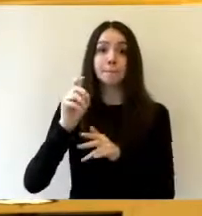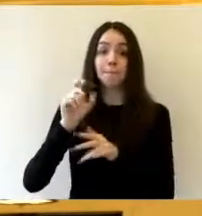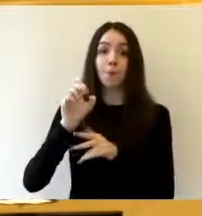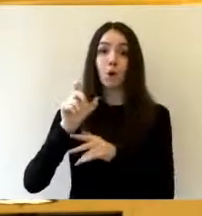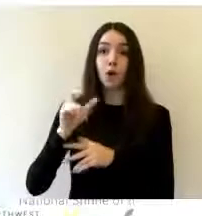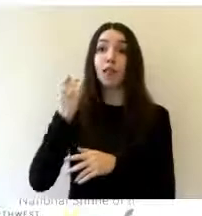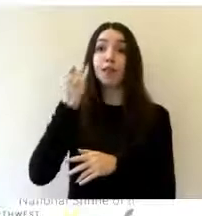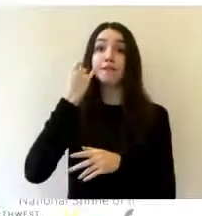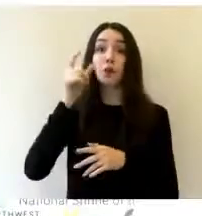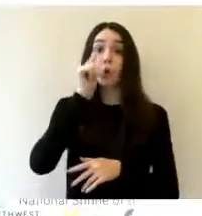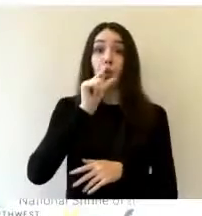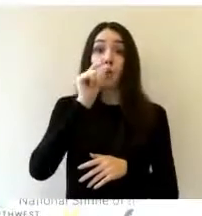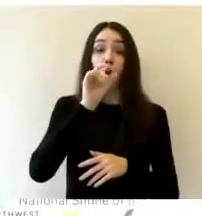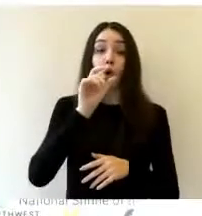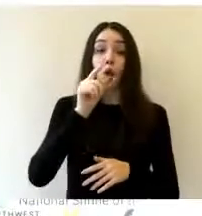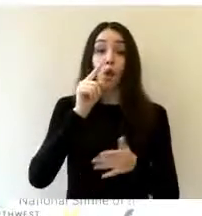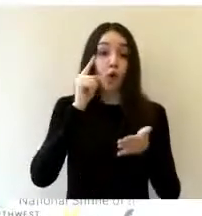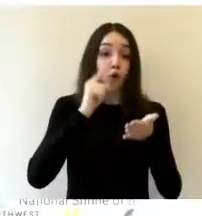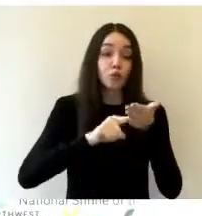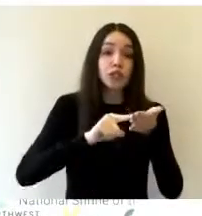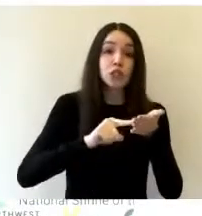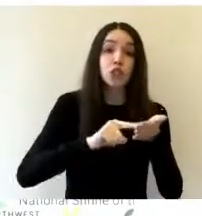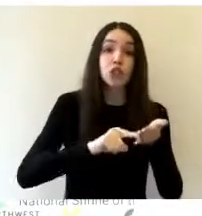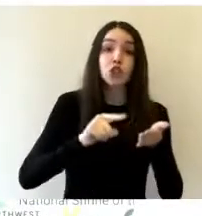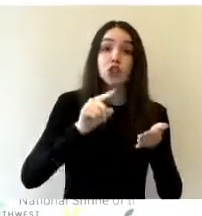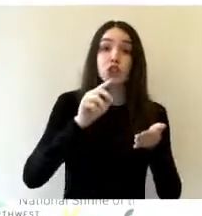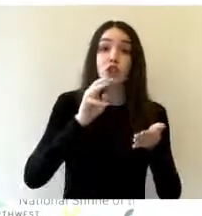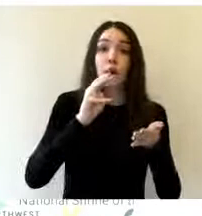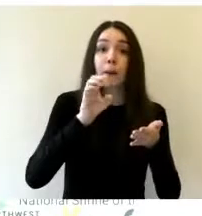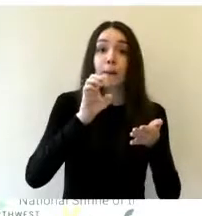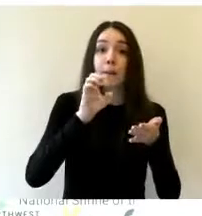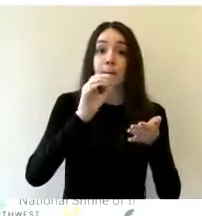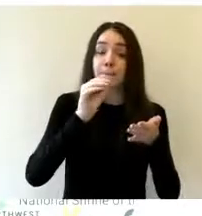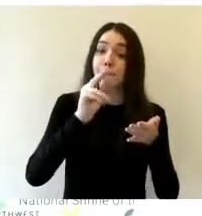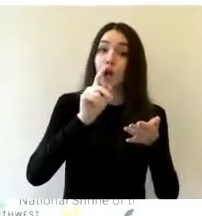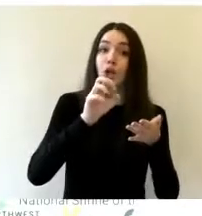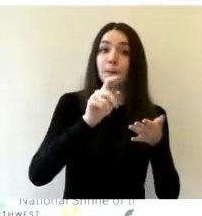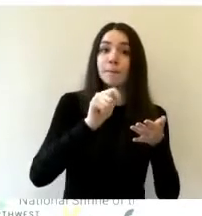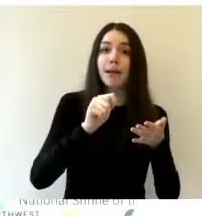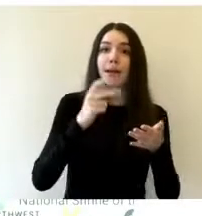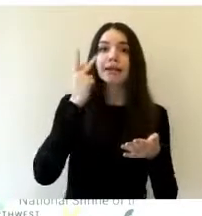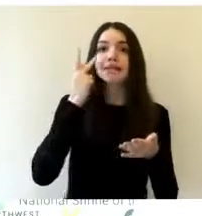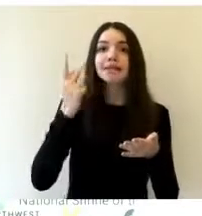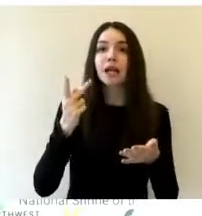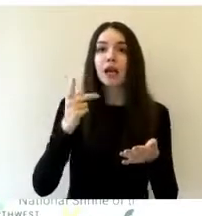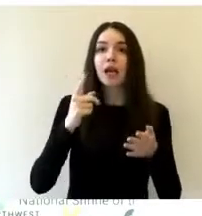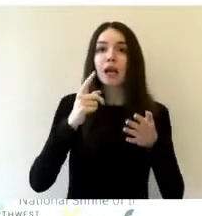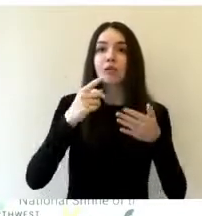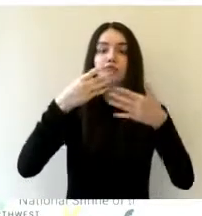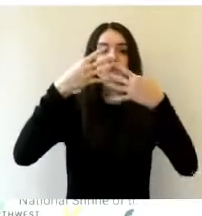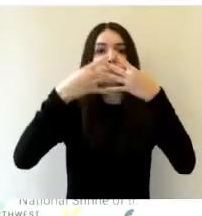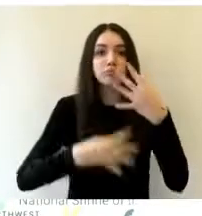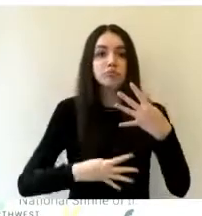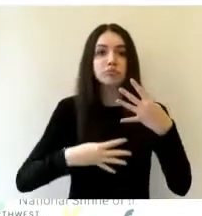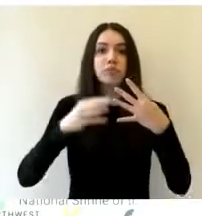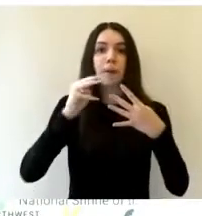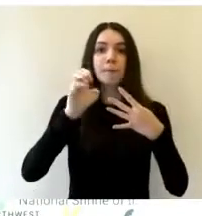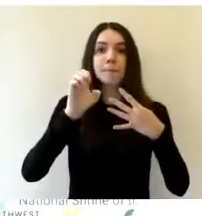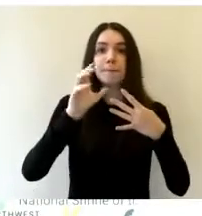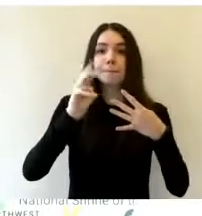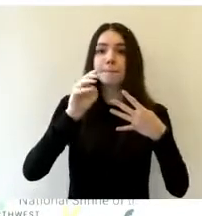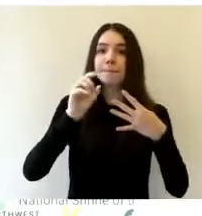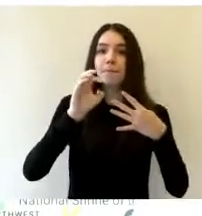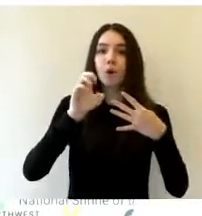the first dozen or so things that show up are actually called memorials. It's just that we think of them as monuments because